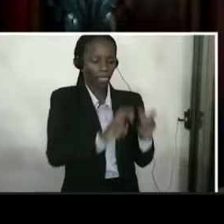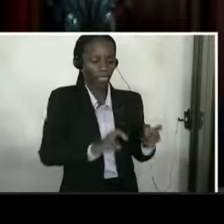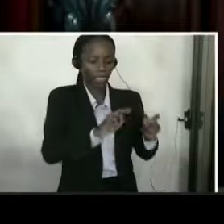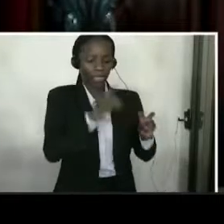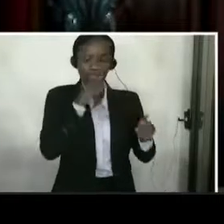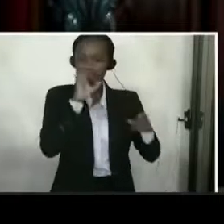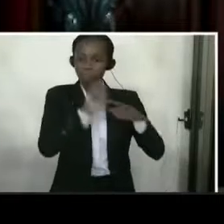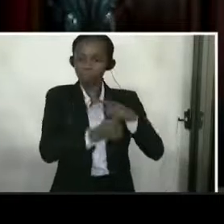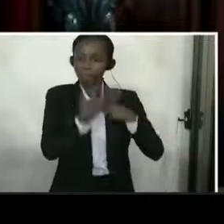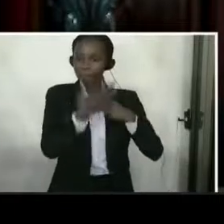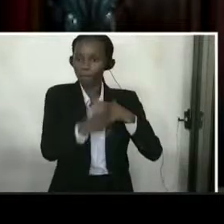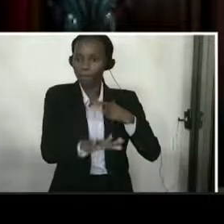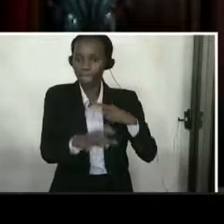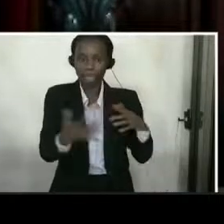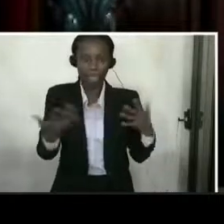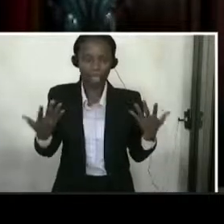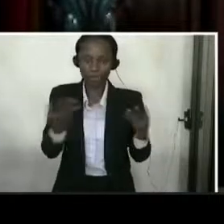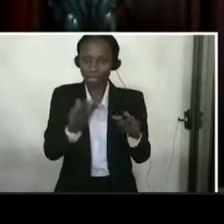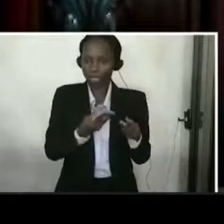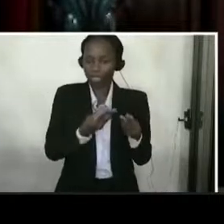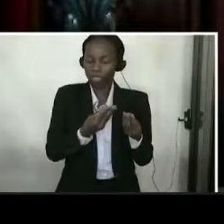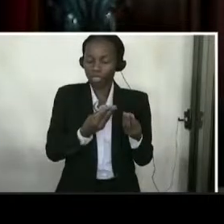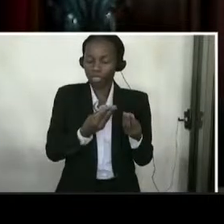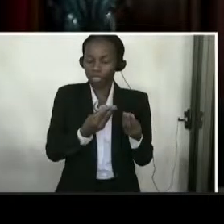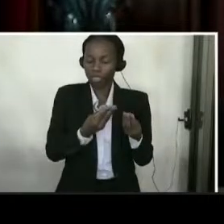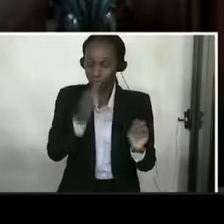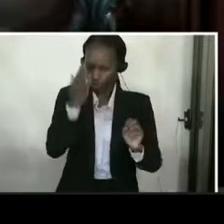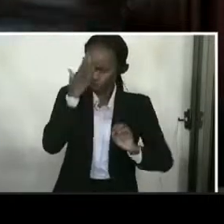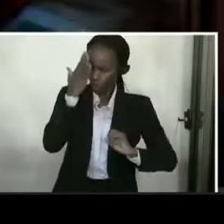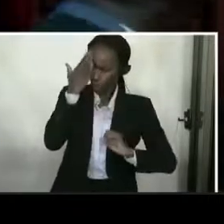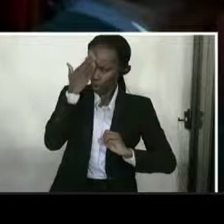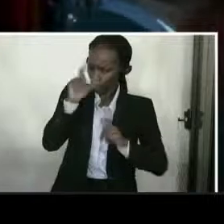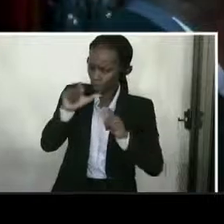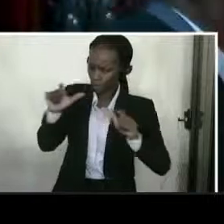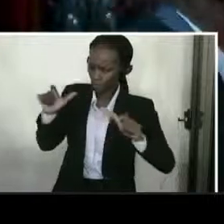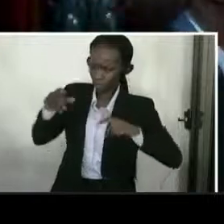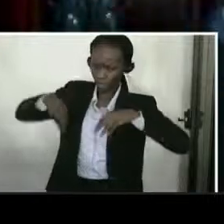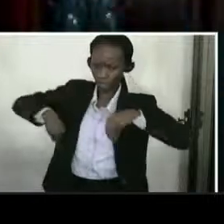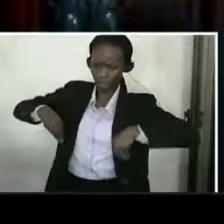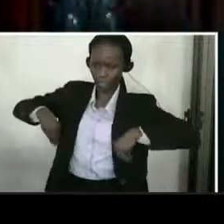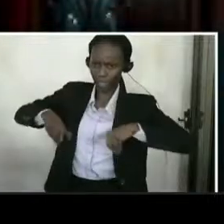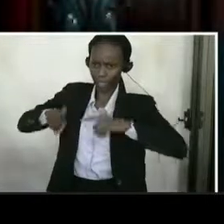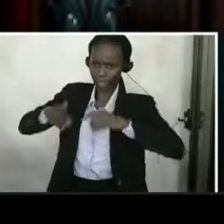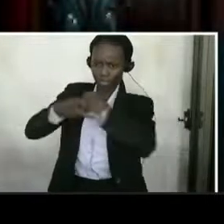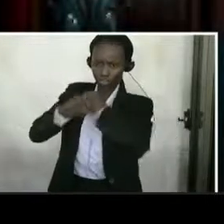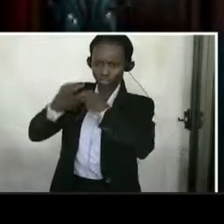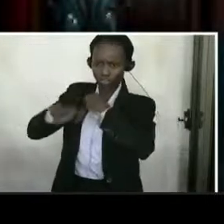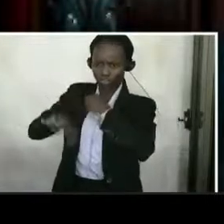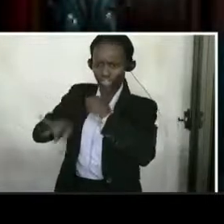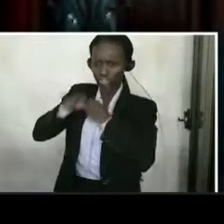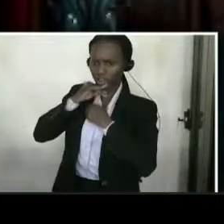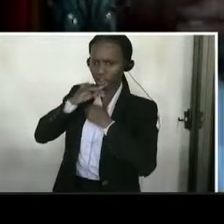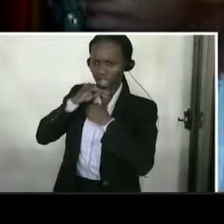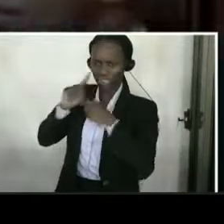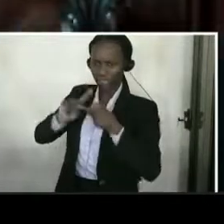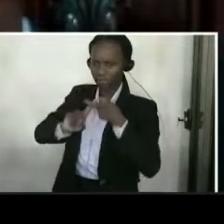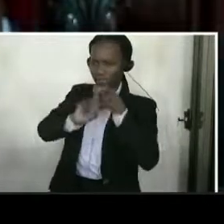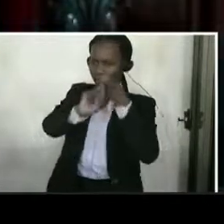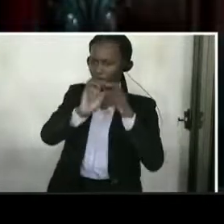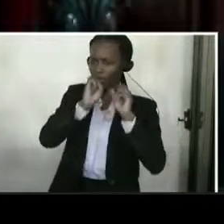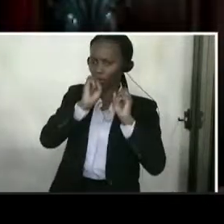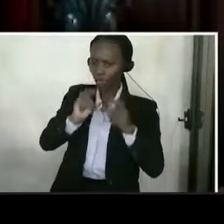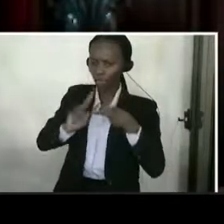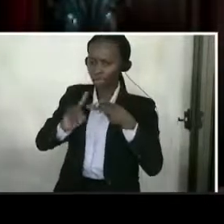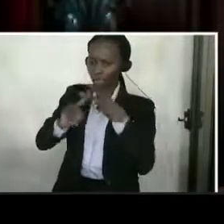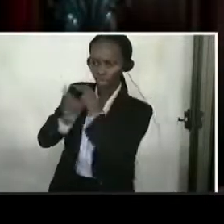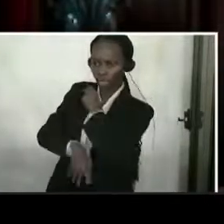know that criminals who stole are not suspended. No charges are brought against them. No one is